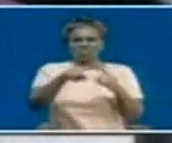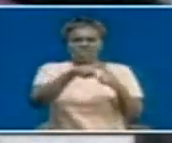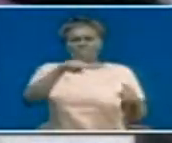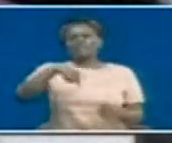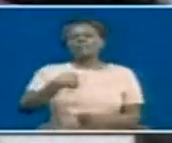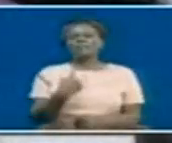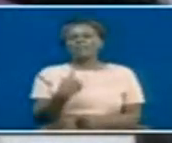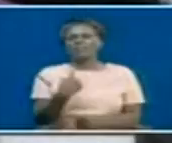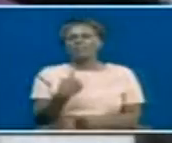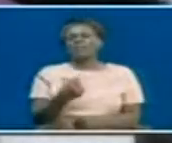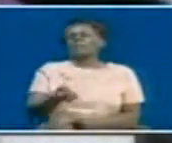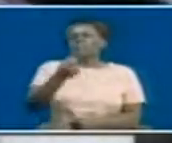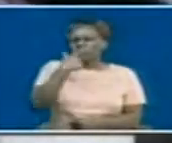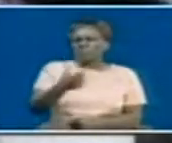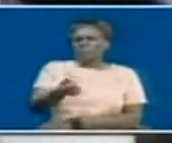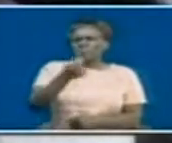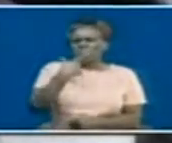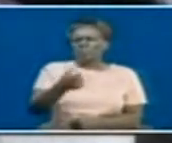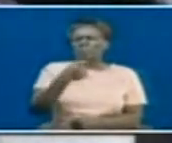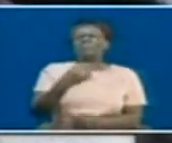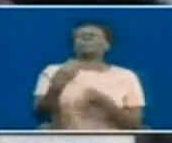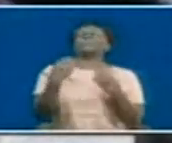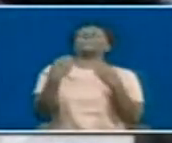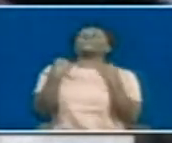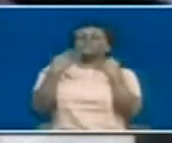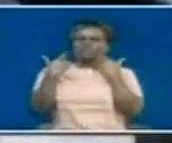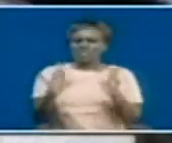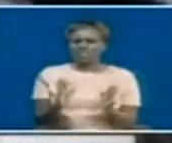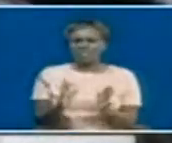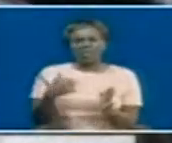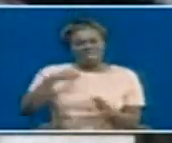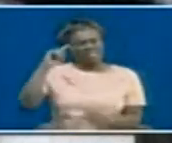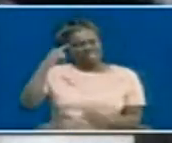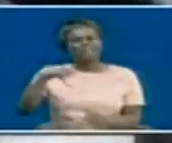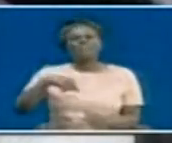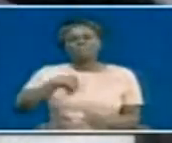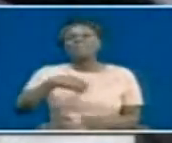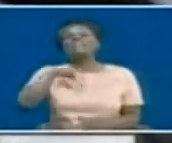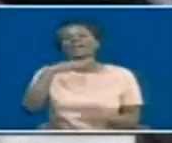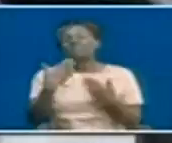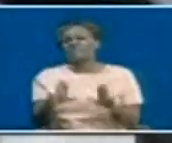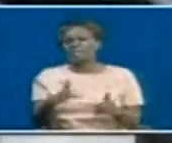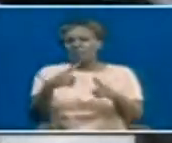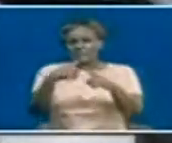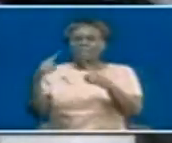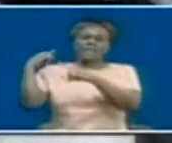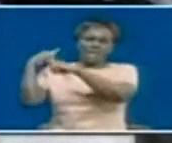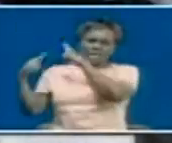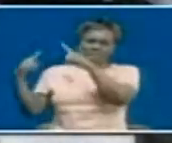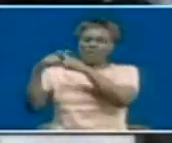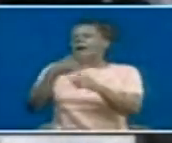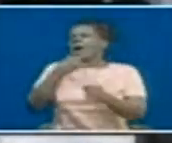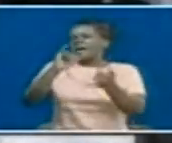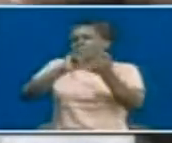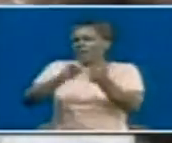I took bleach and I blacked out, and he's in the water and there's no one else in the house. It's an experience a husband